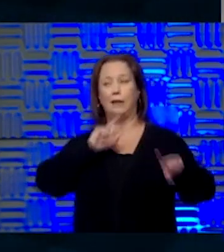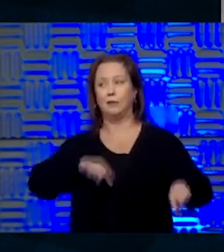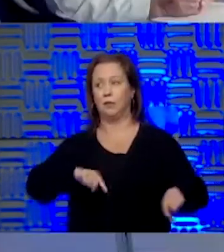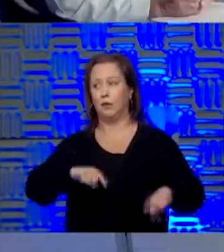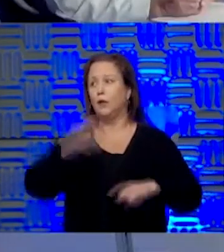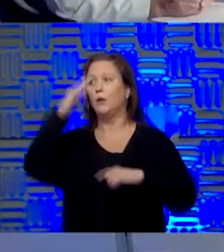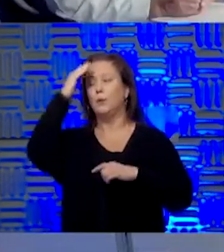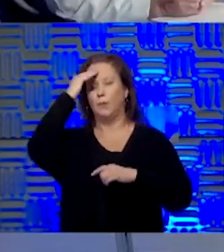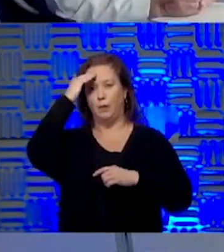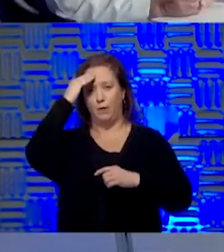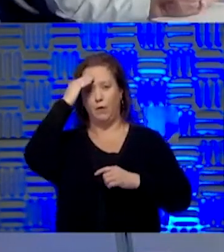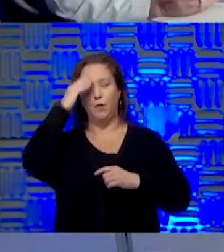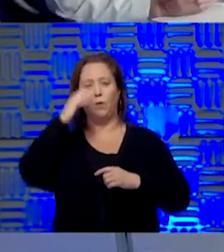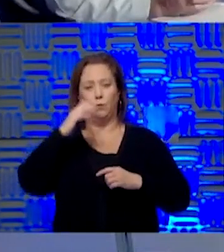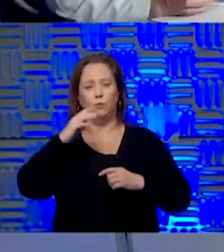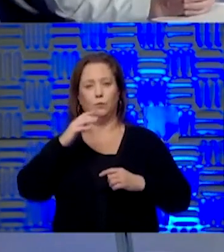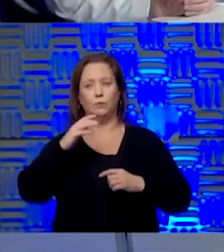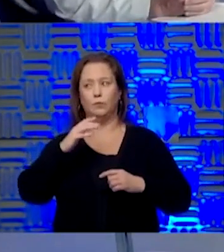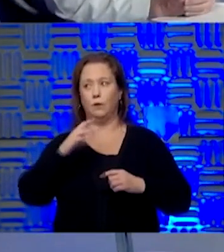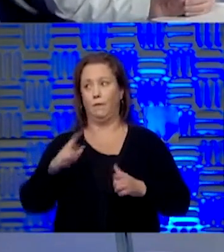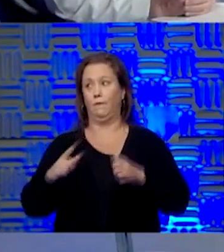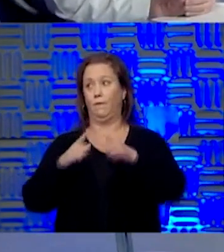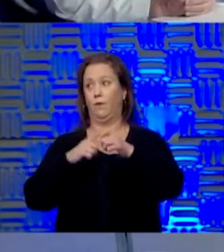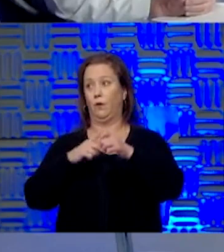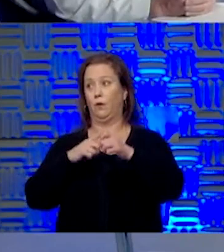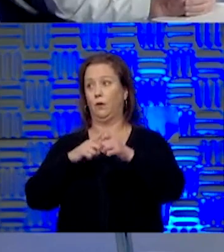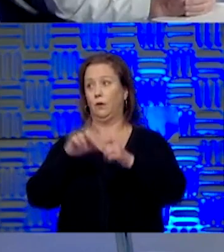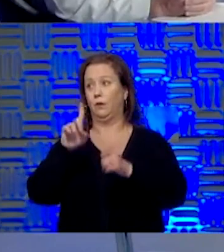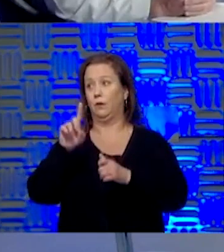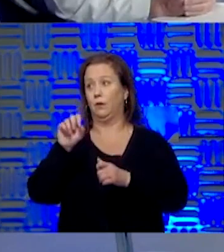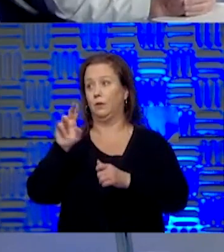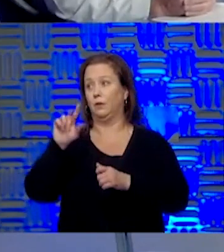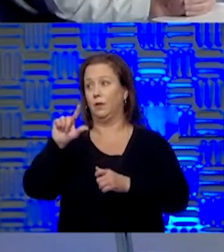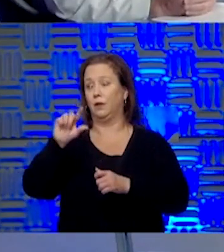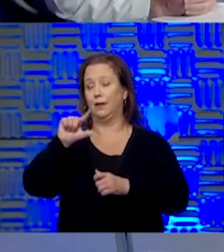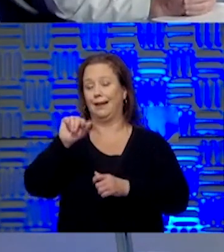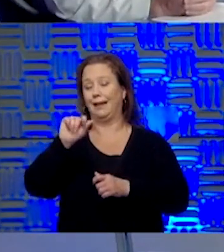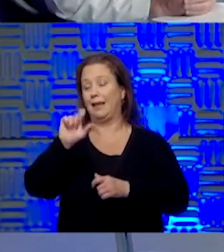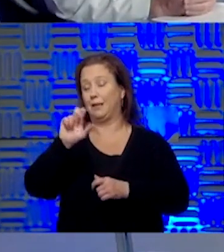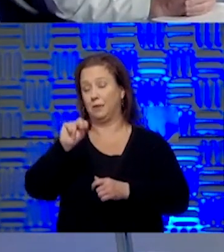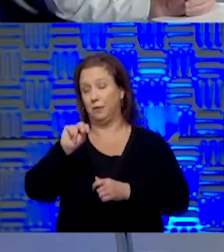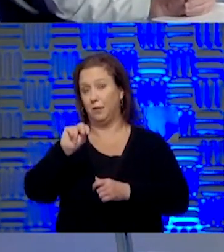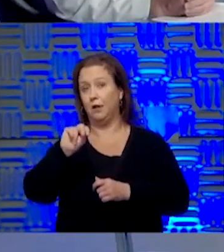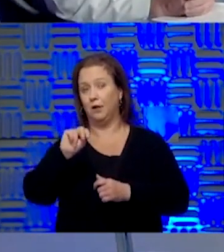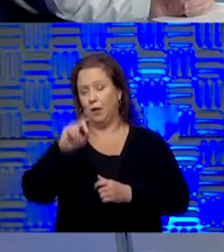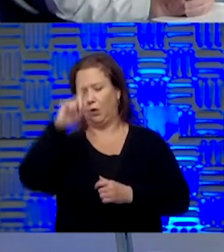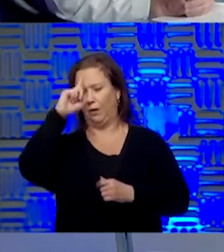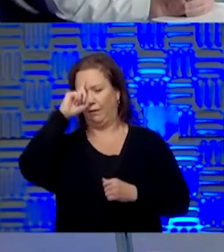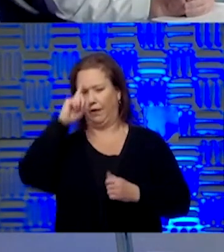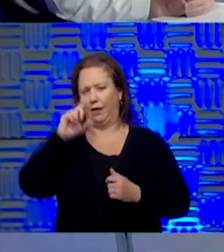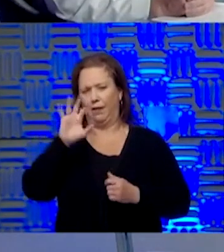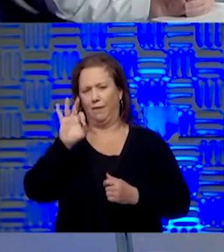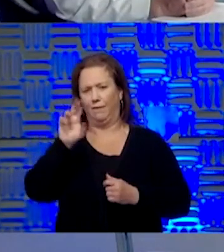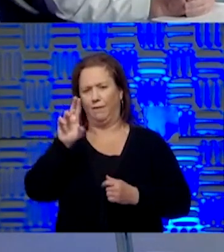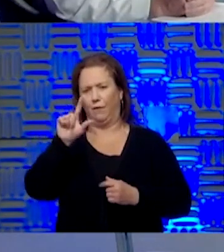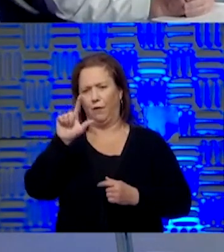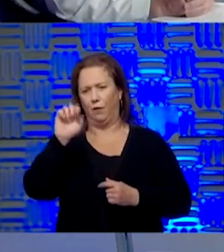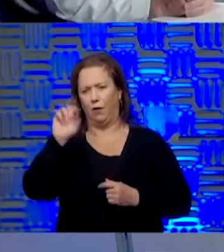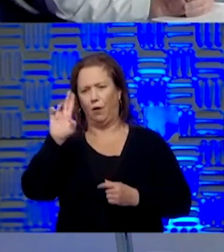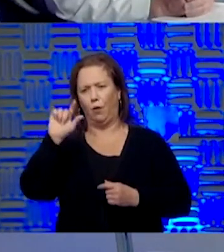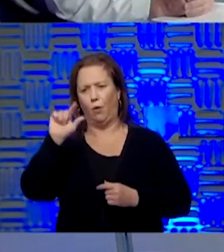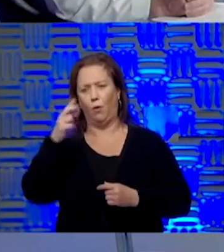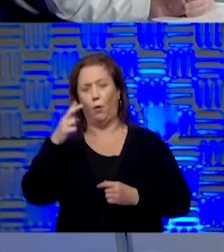know that's something we've had to take on. I'm going to first turn to Doug Gaston because, we've thought, gosh, do you furlough people or not?